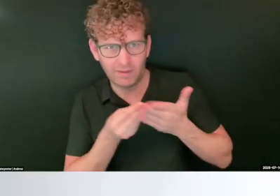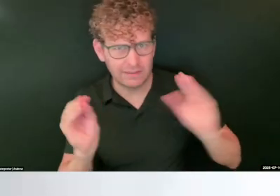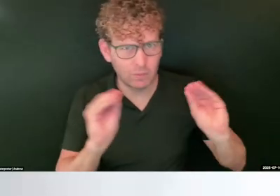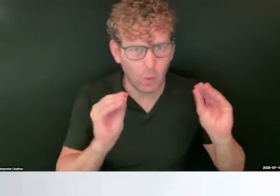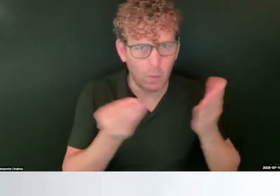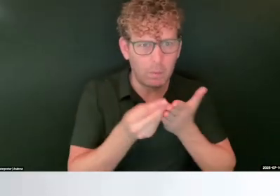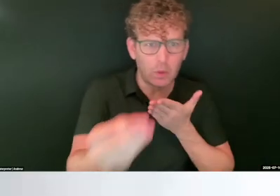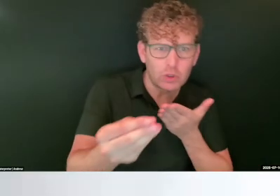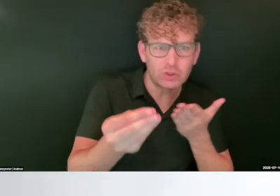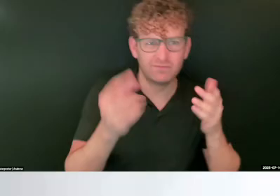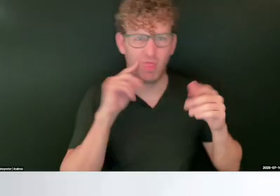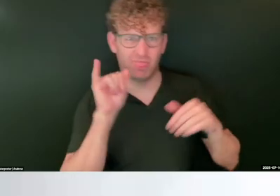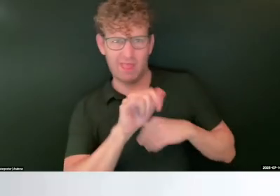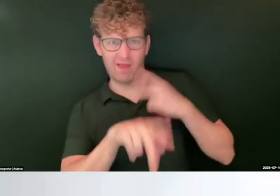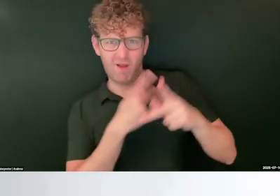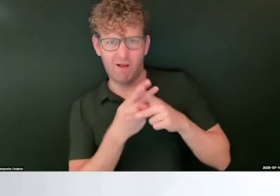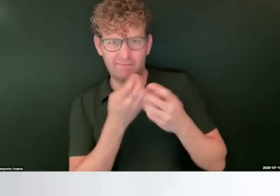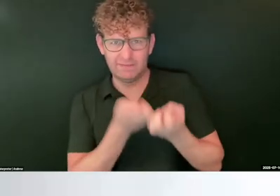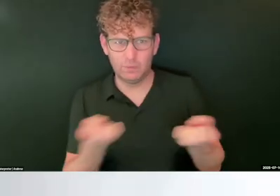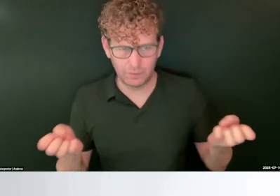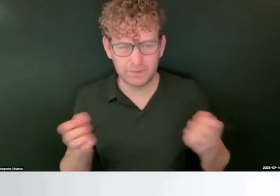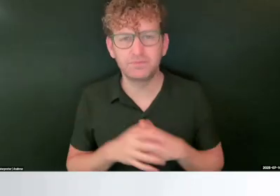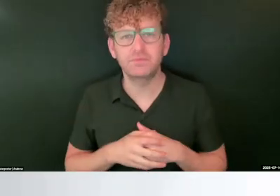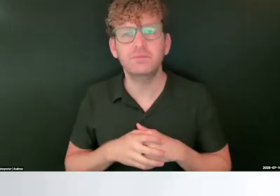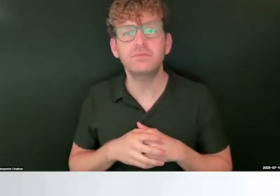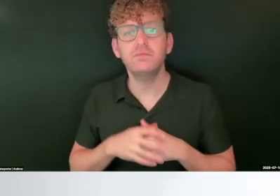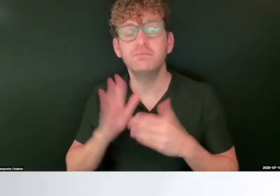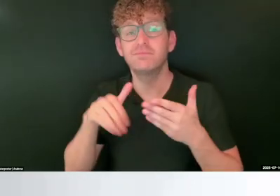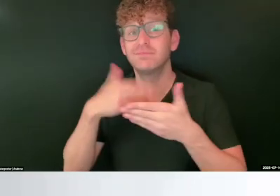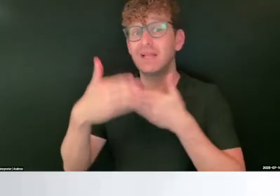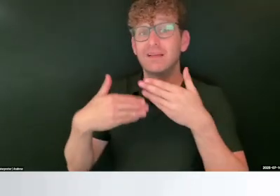this type of equipment. Next slide, please.